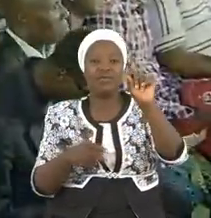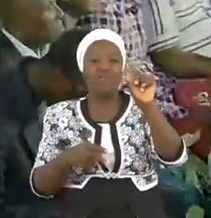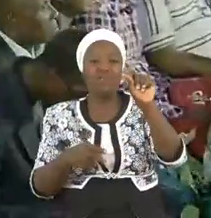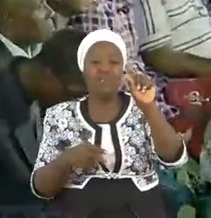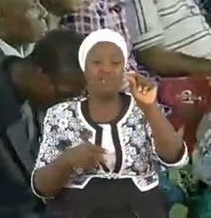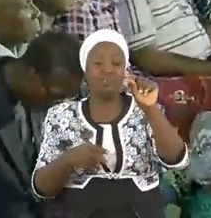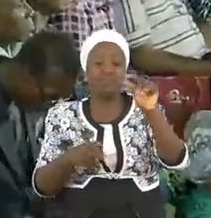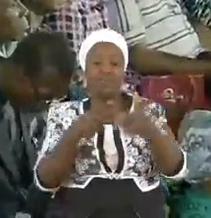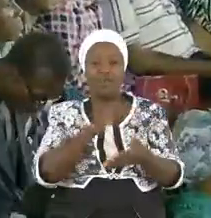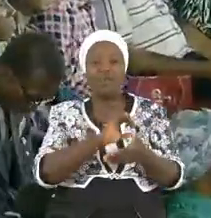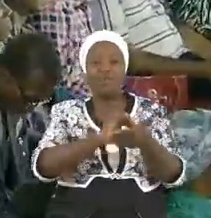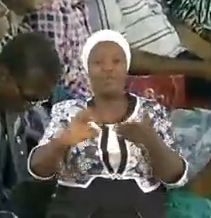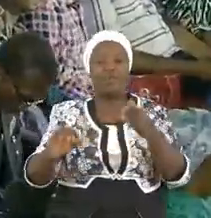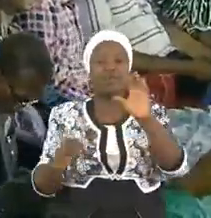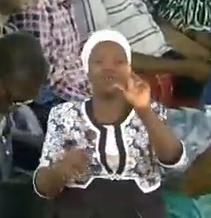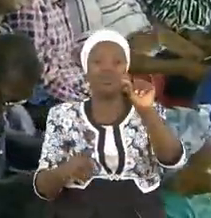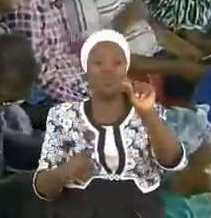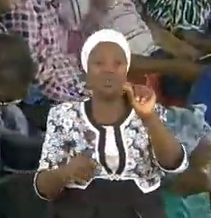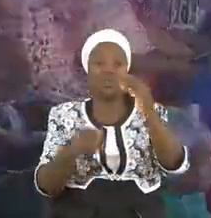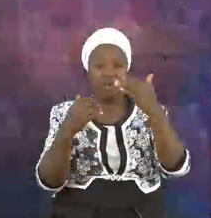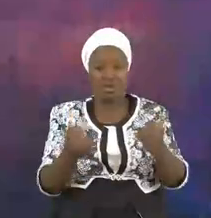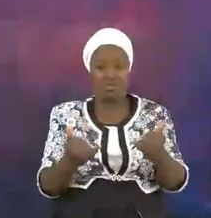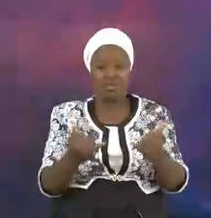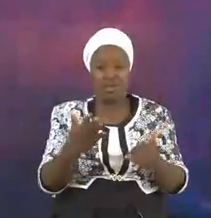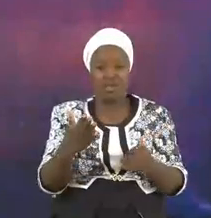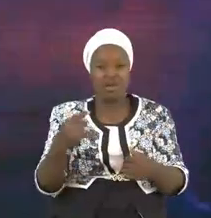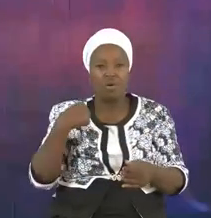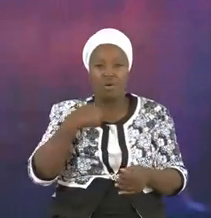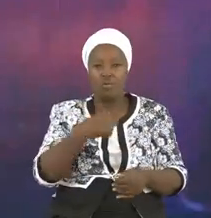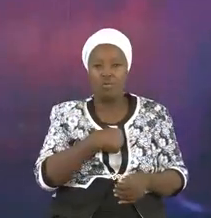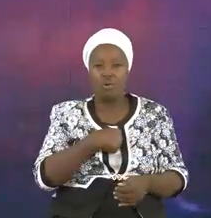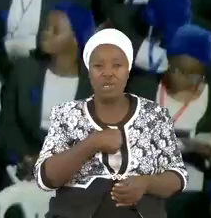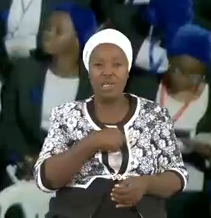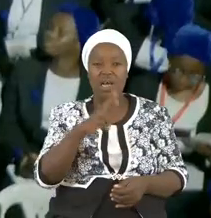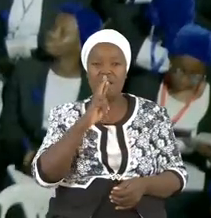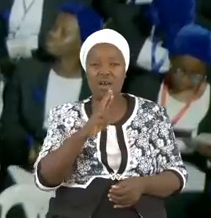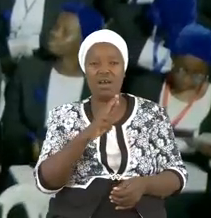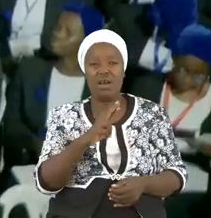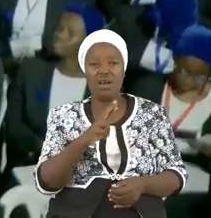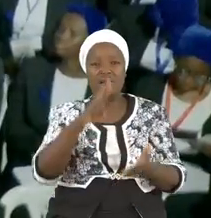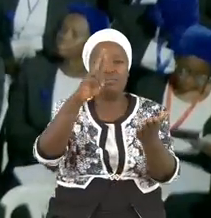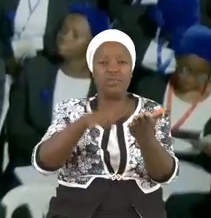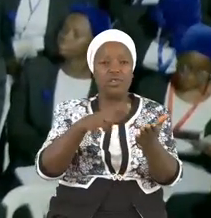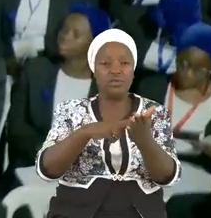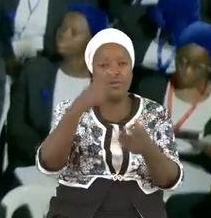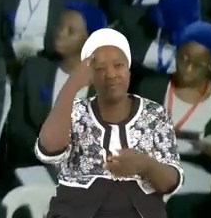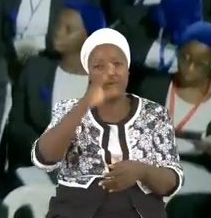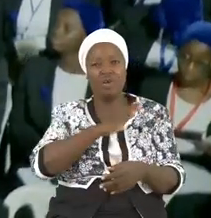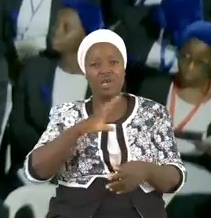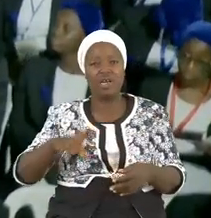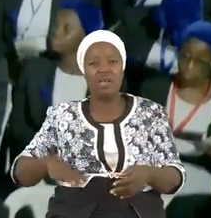20, now then, we are ambassadors for Christ. As though